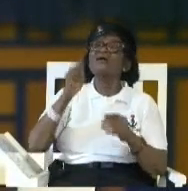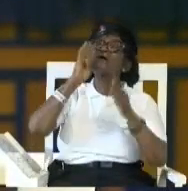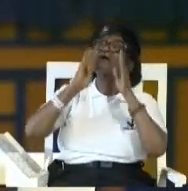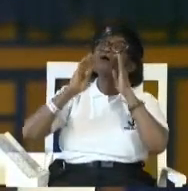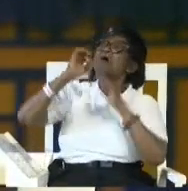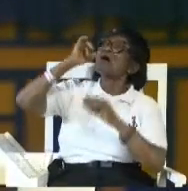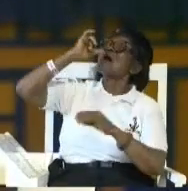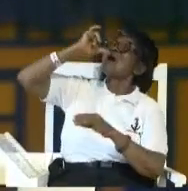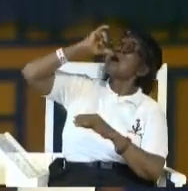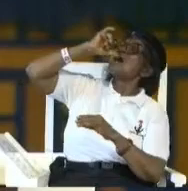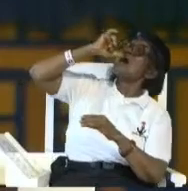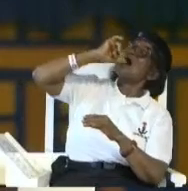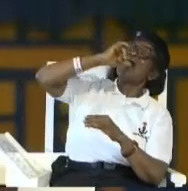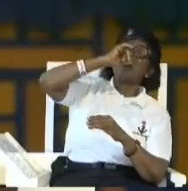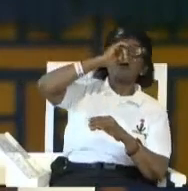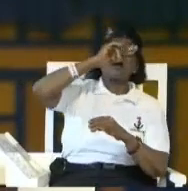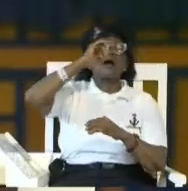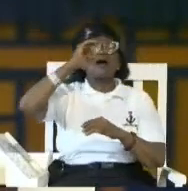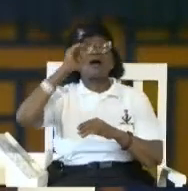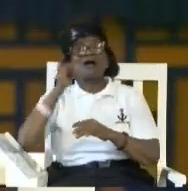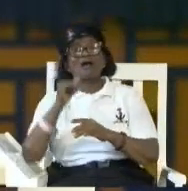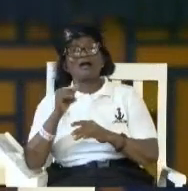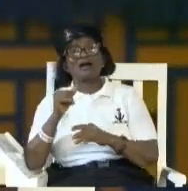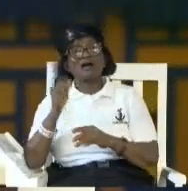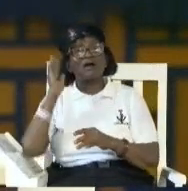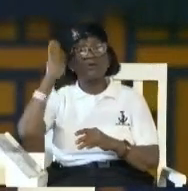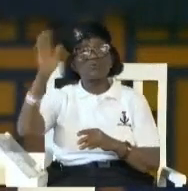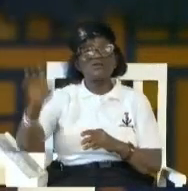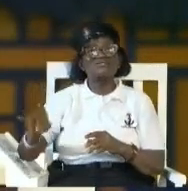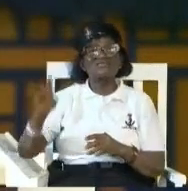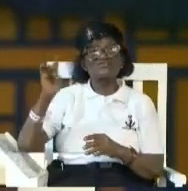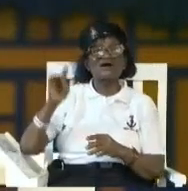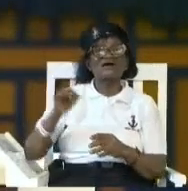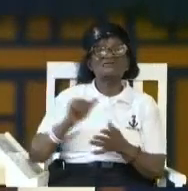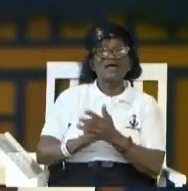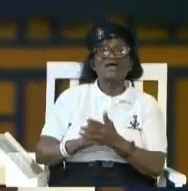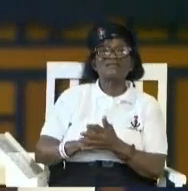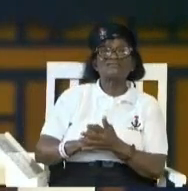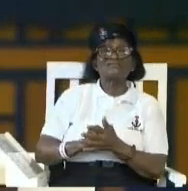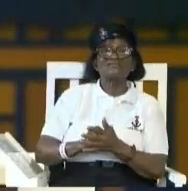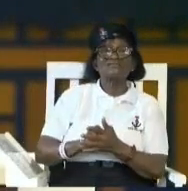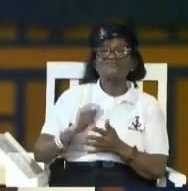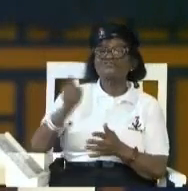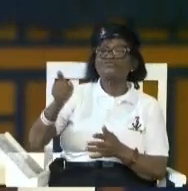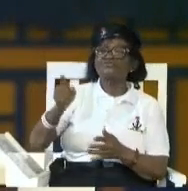the bartender, will discover he has lost a member of his congregation